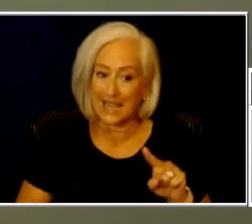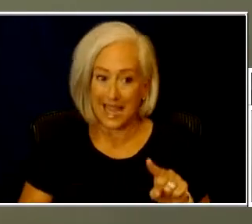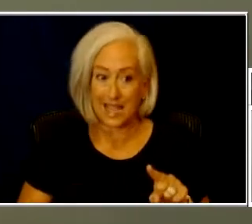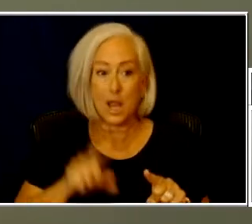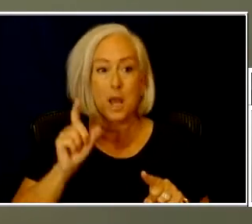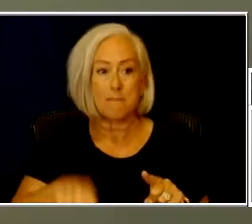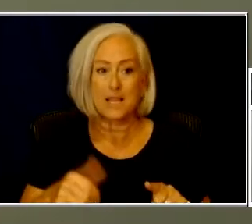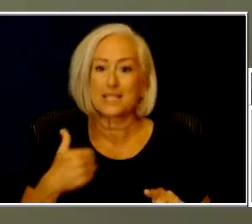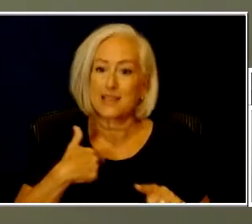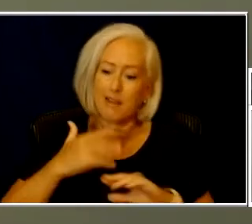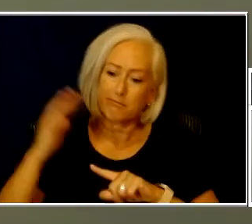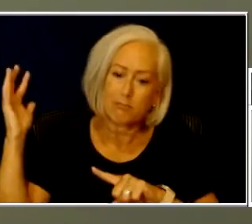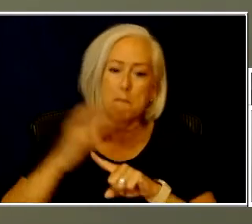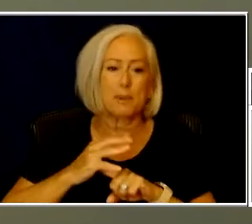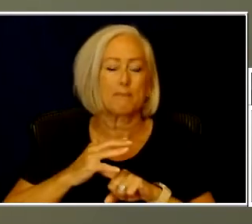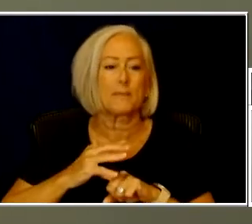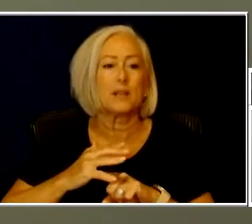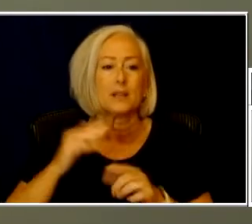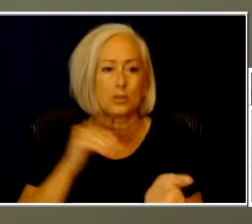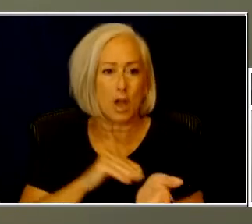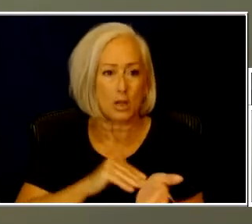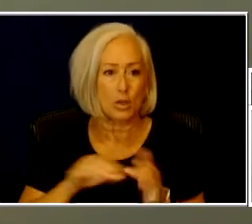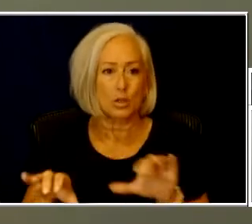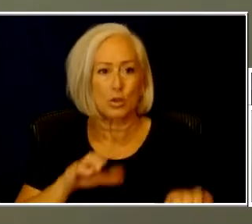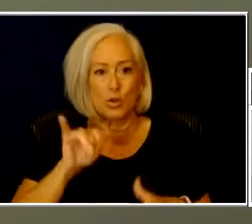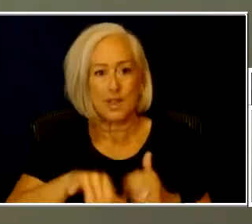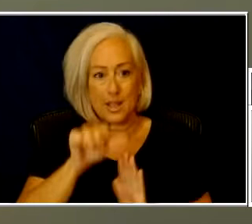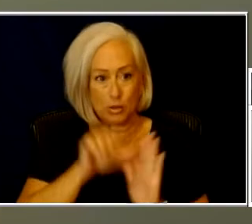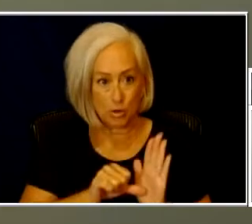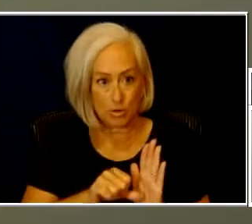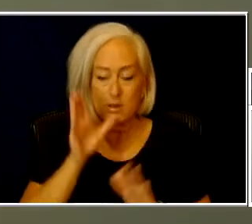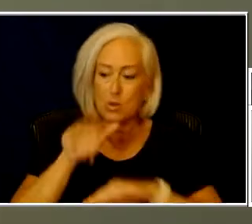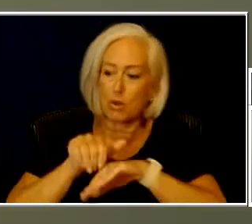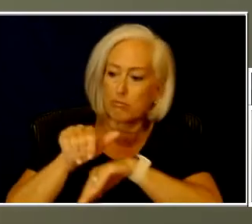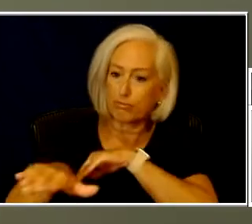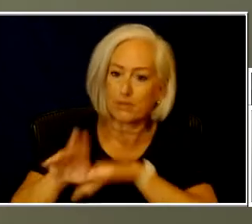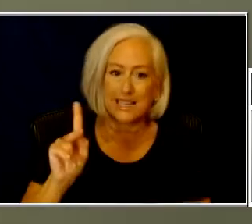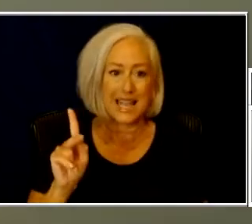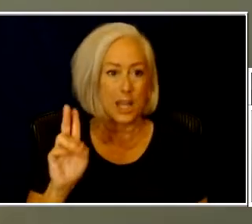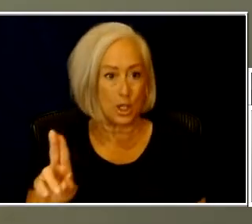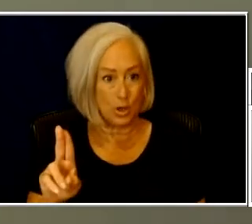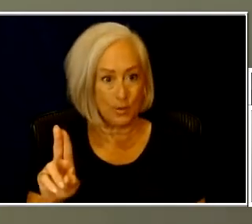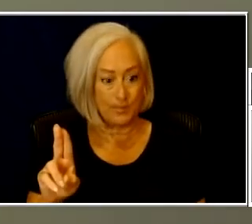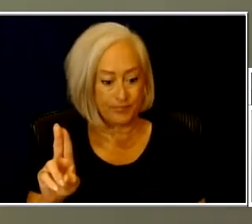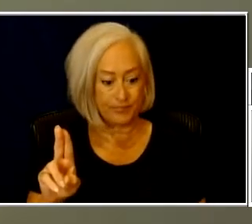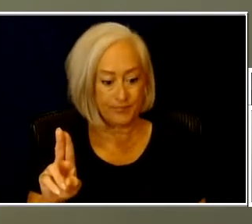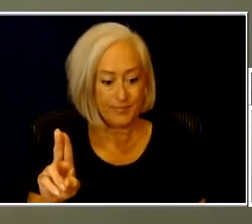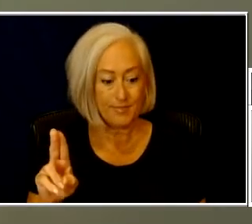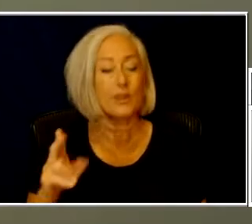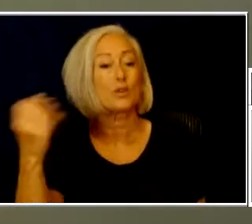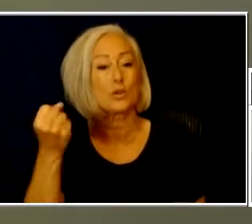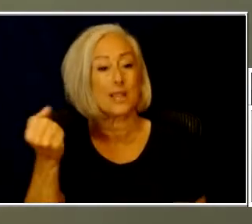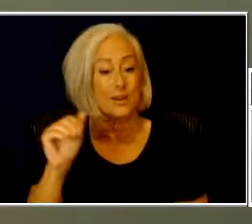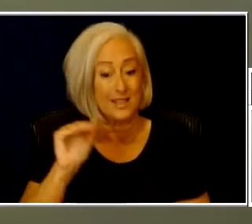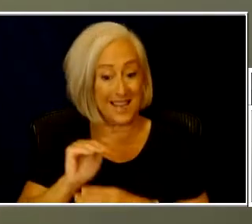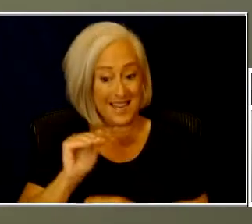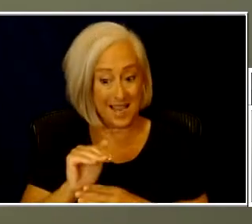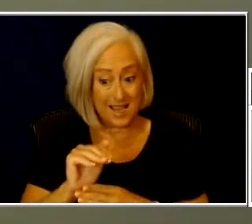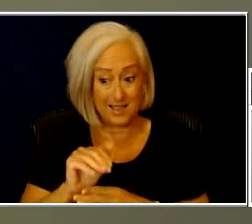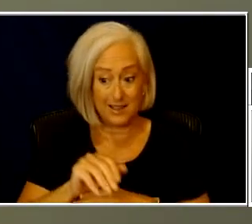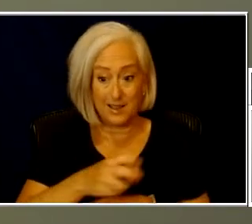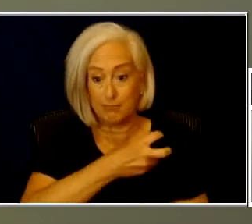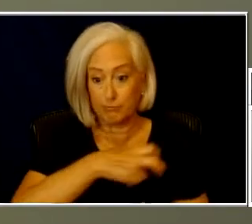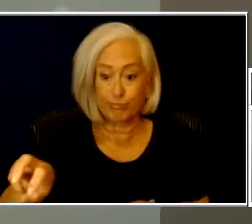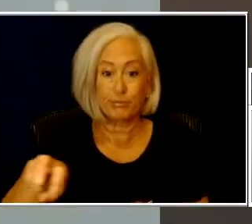the best do this surgery, so I'm going to send you to KU. So they sent me Saturday night to KU, and then Sunday morning I